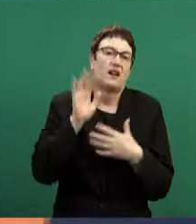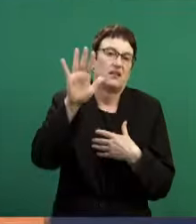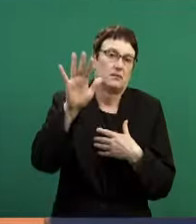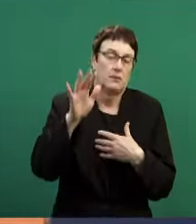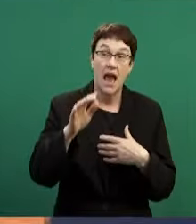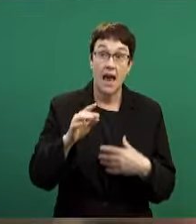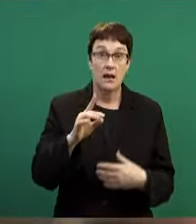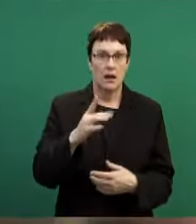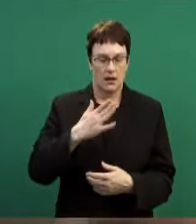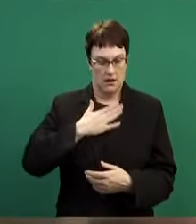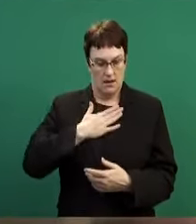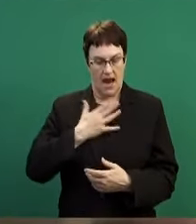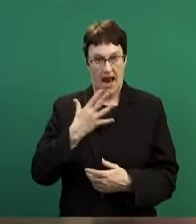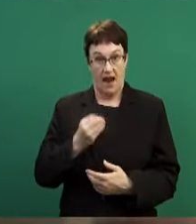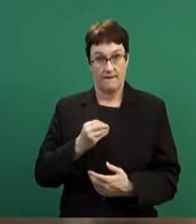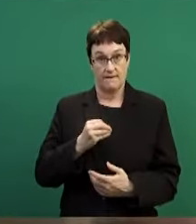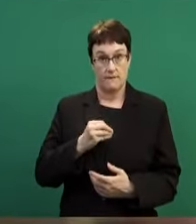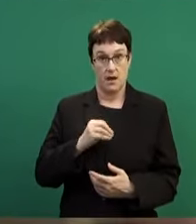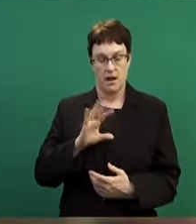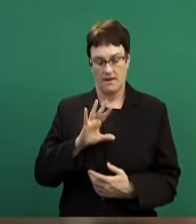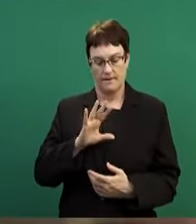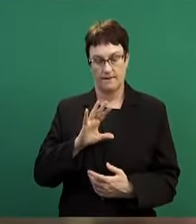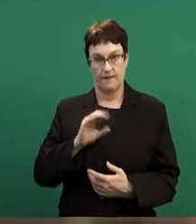$20. You have got to sell